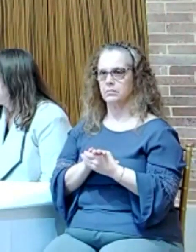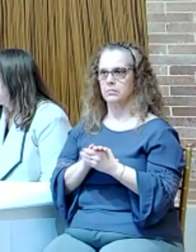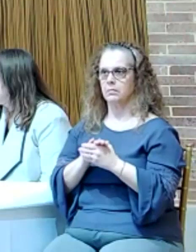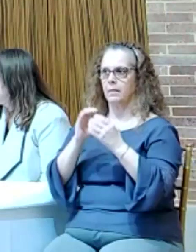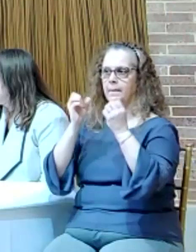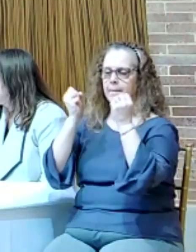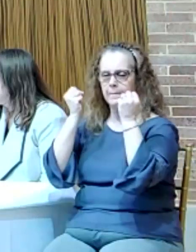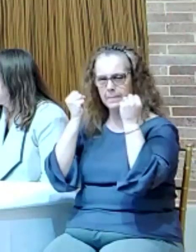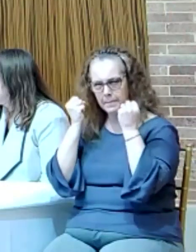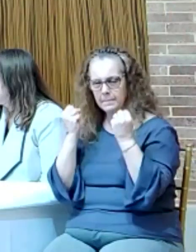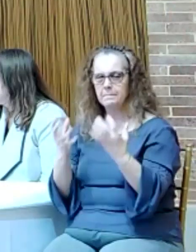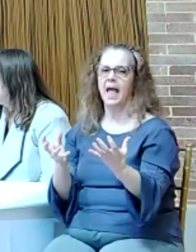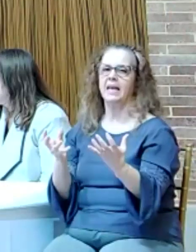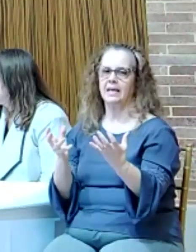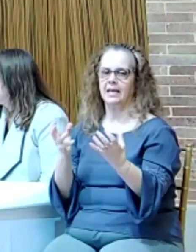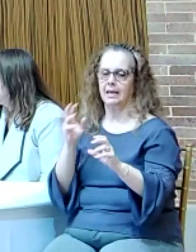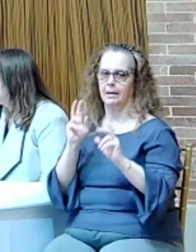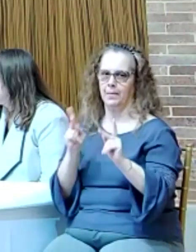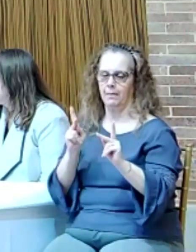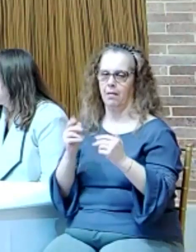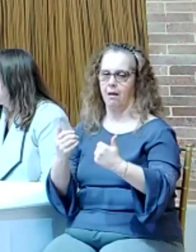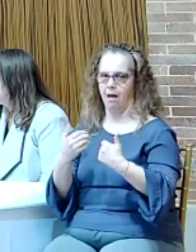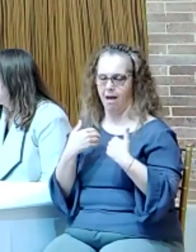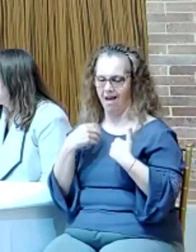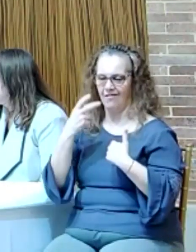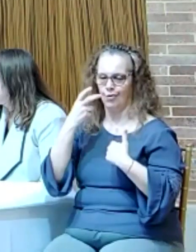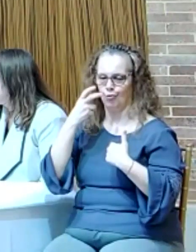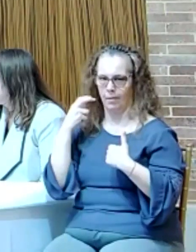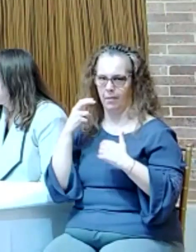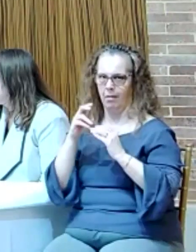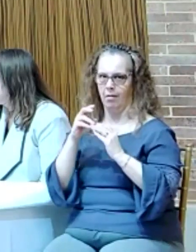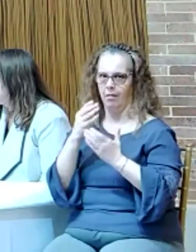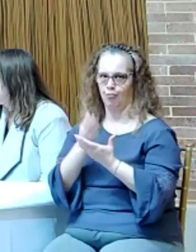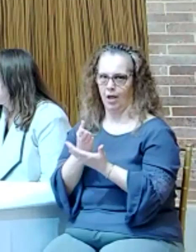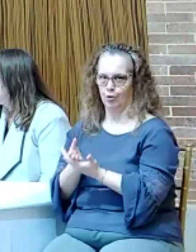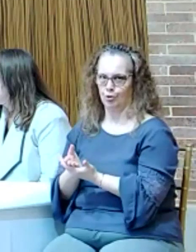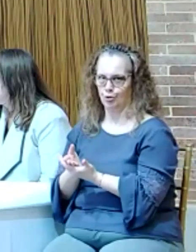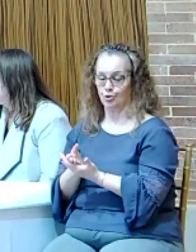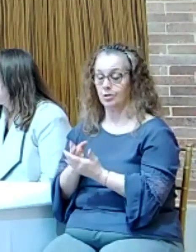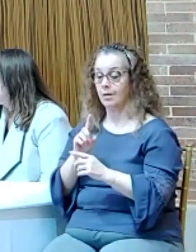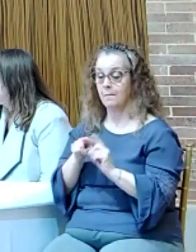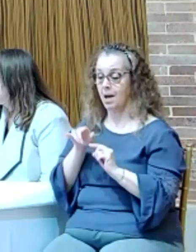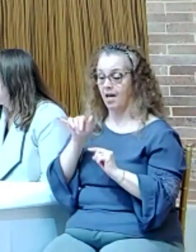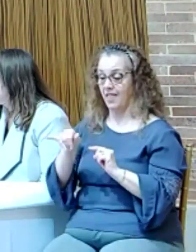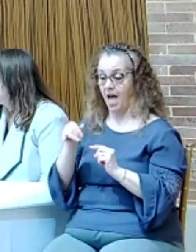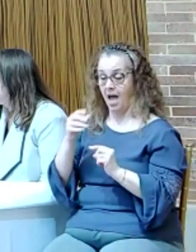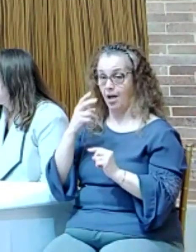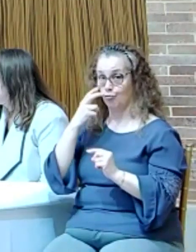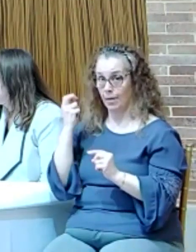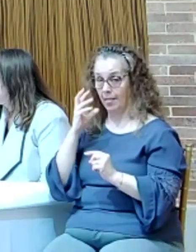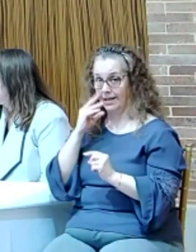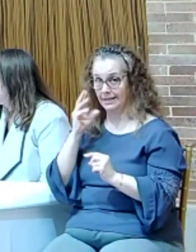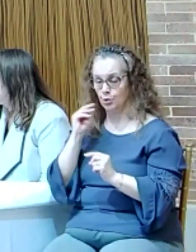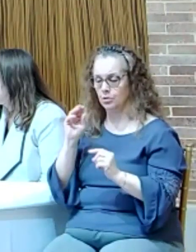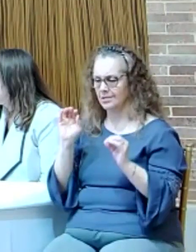many individuals with criminal records out there and those records have no bearing whatsoever